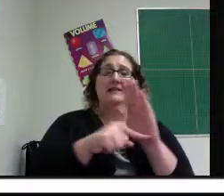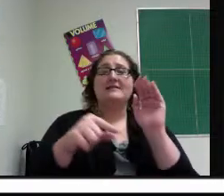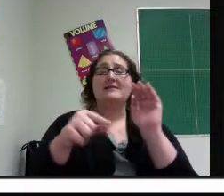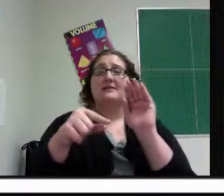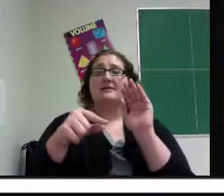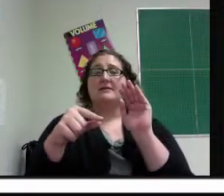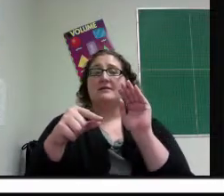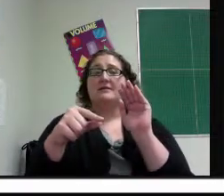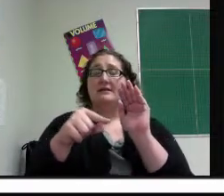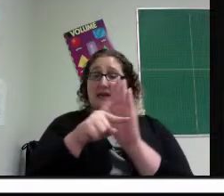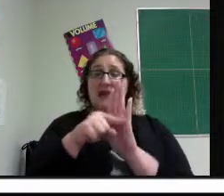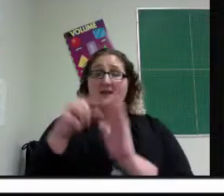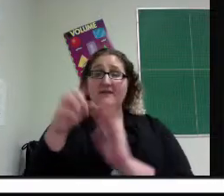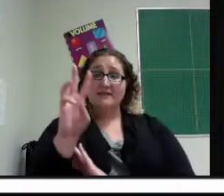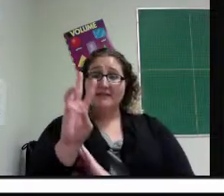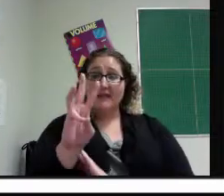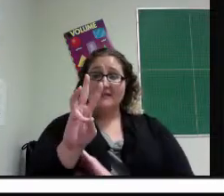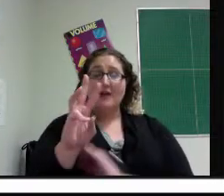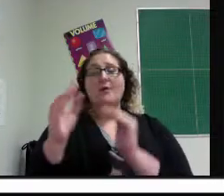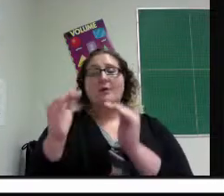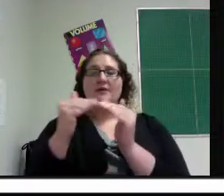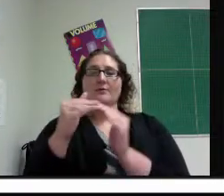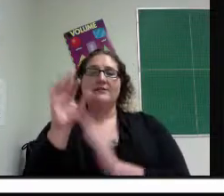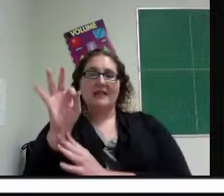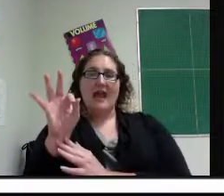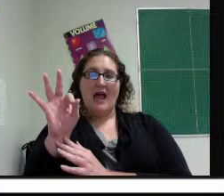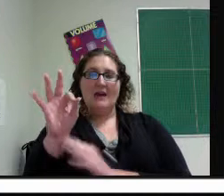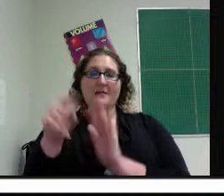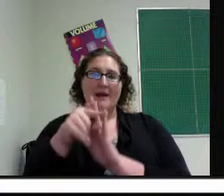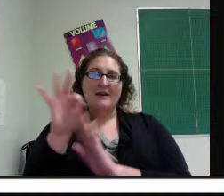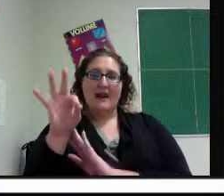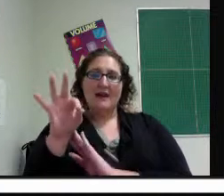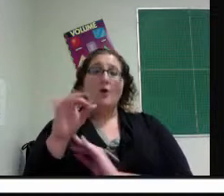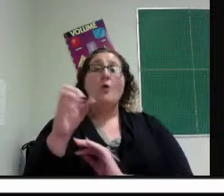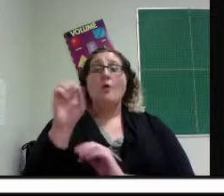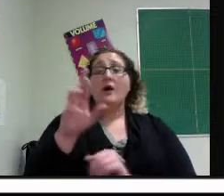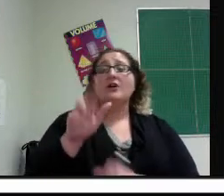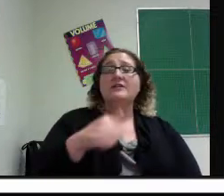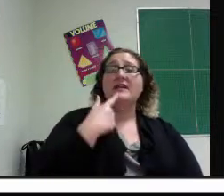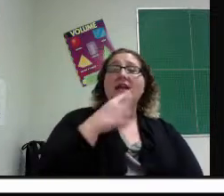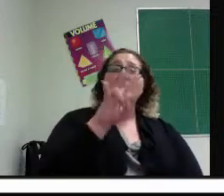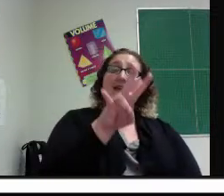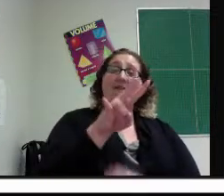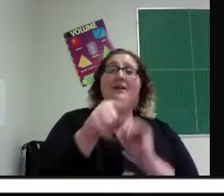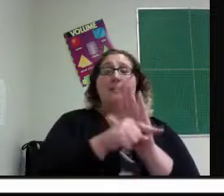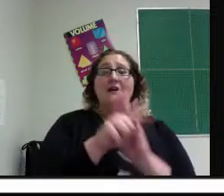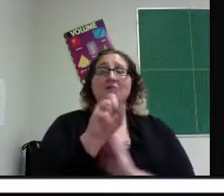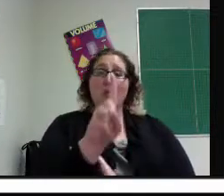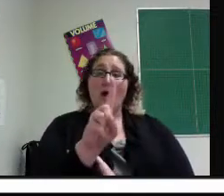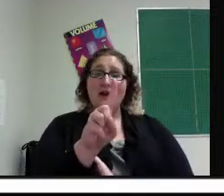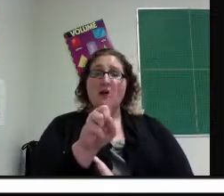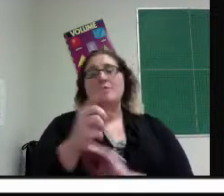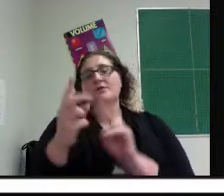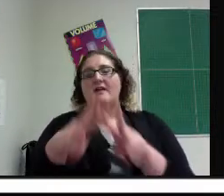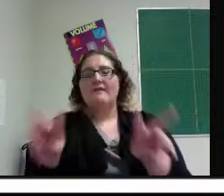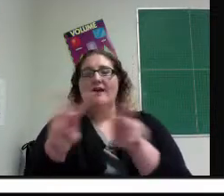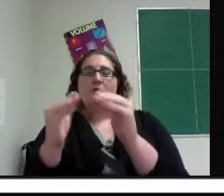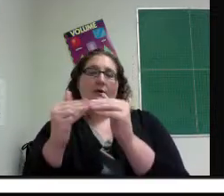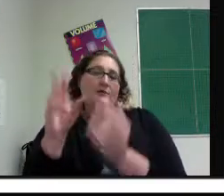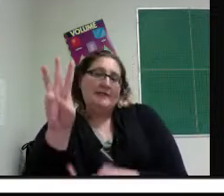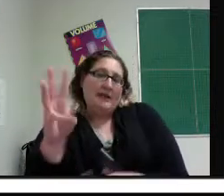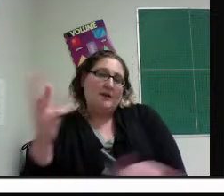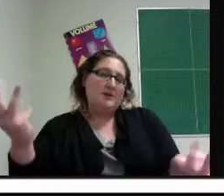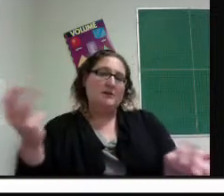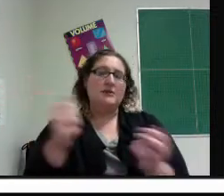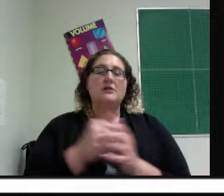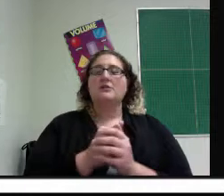9, which also gives me 9. On the second one, I could have said 7 minus 1, which is 6, so I'd have the absolute value of 6, which is also 6.